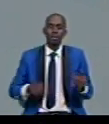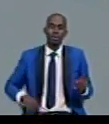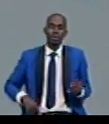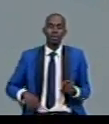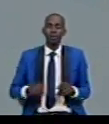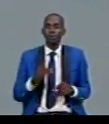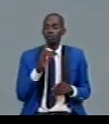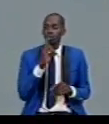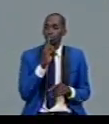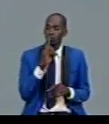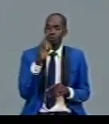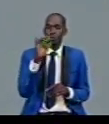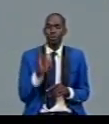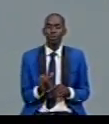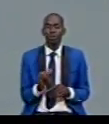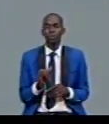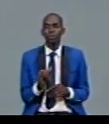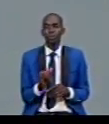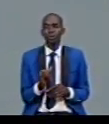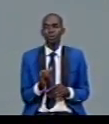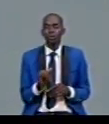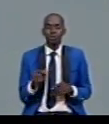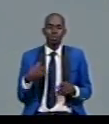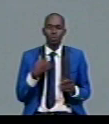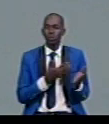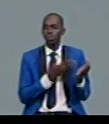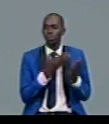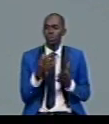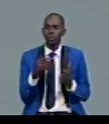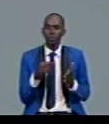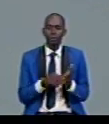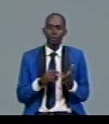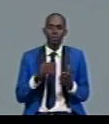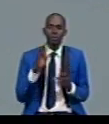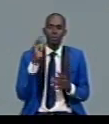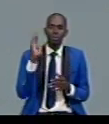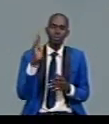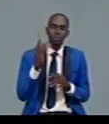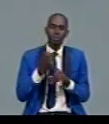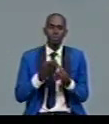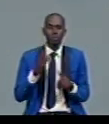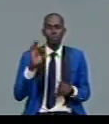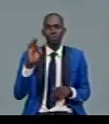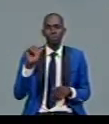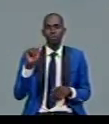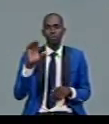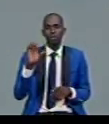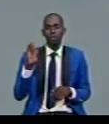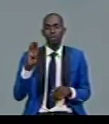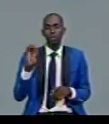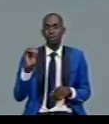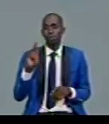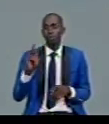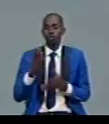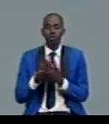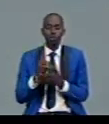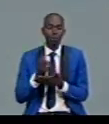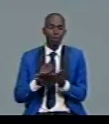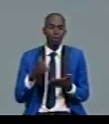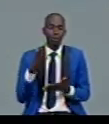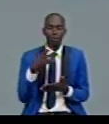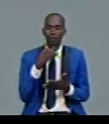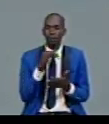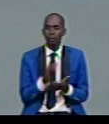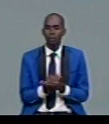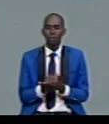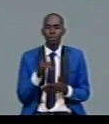is so high. As we bring you this testimony from Facebook, Sheena Ade is saying, praise the Lord, I am healed of